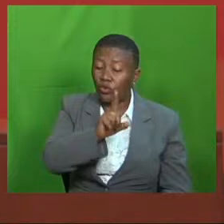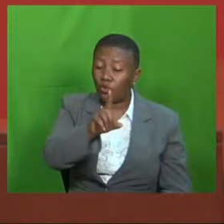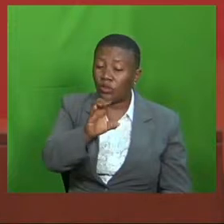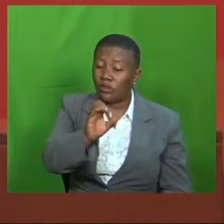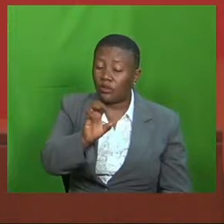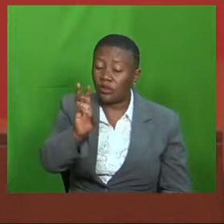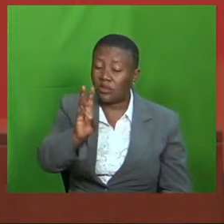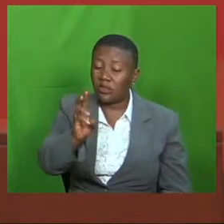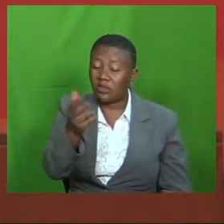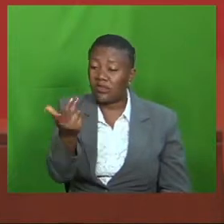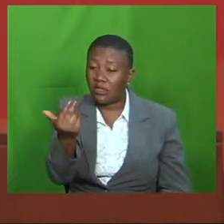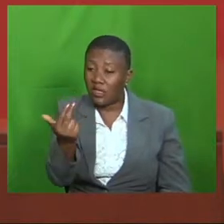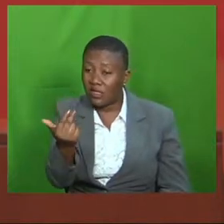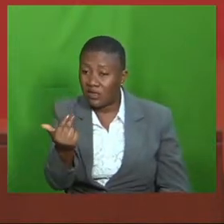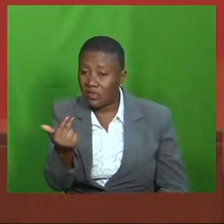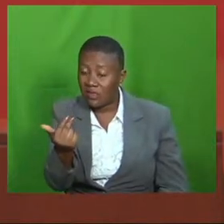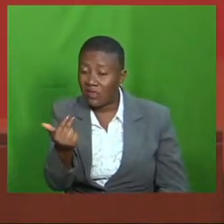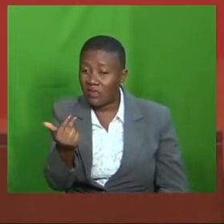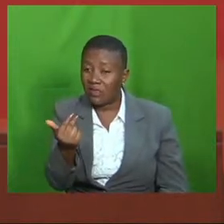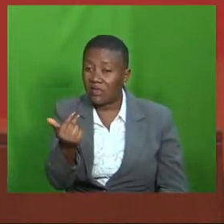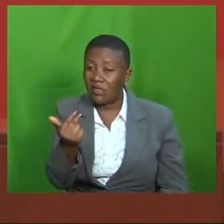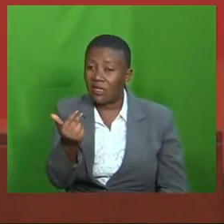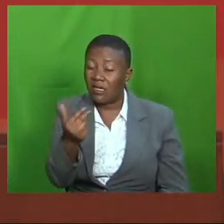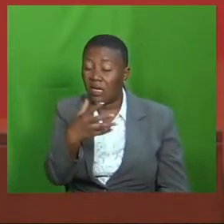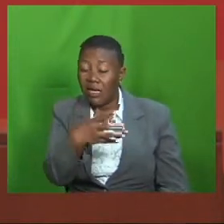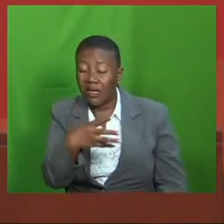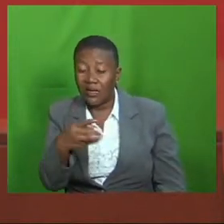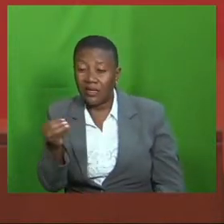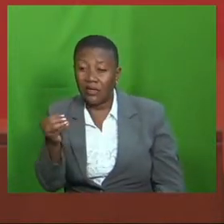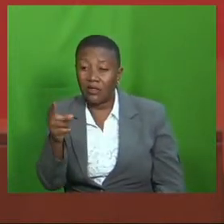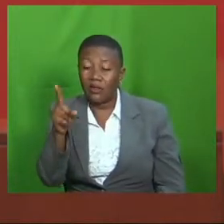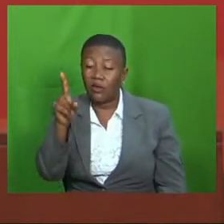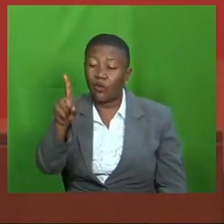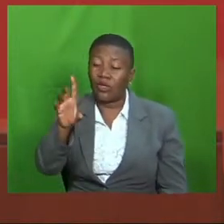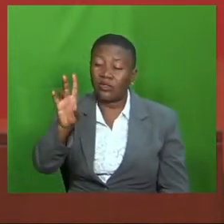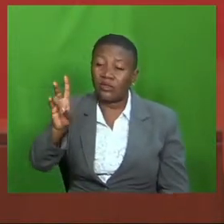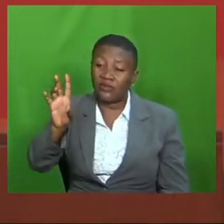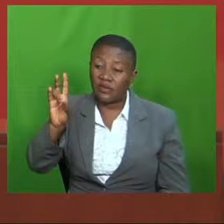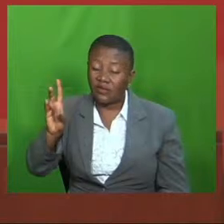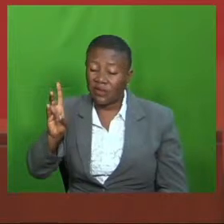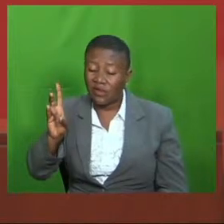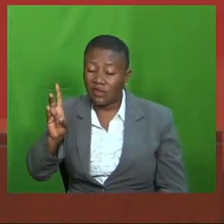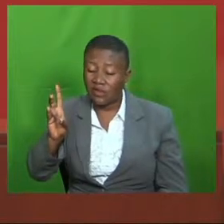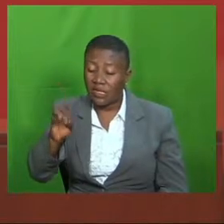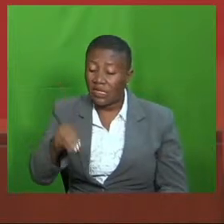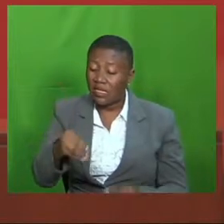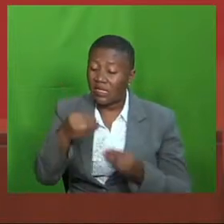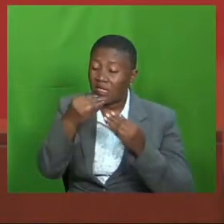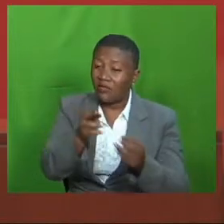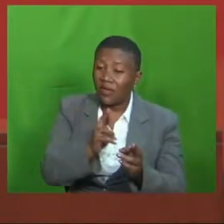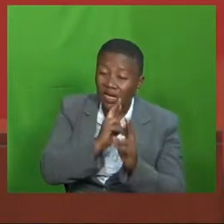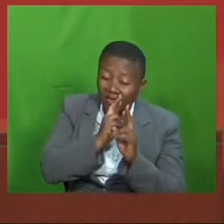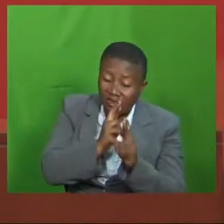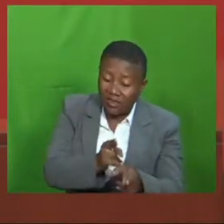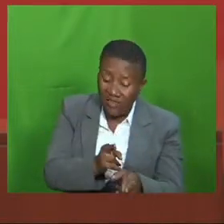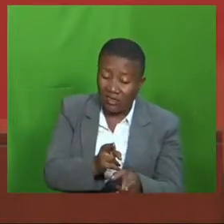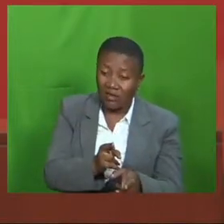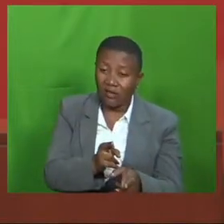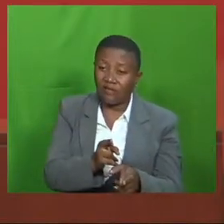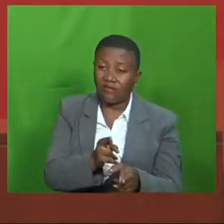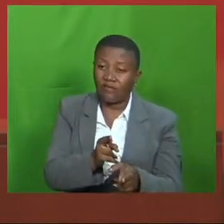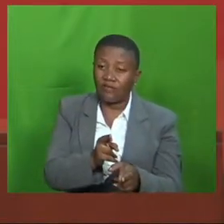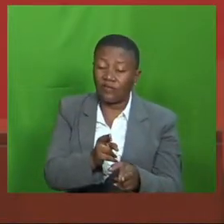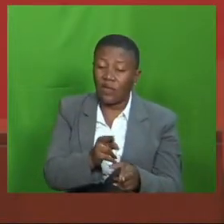106(13), and that's clause 13, and 177 provide instances where the Committee of Parliament's work operates